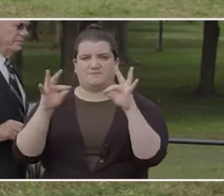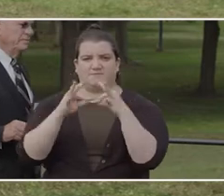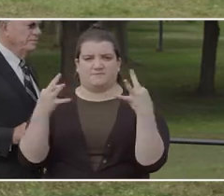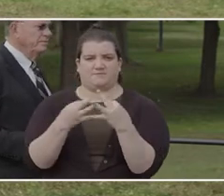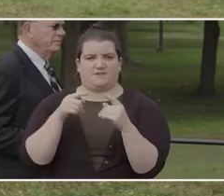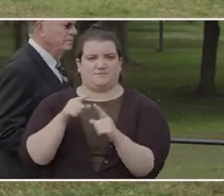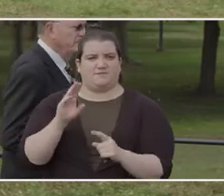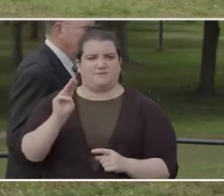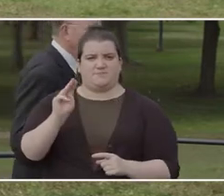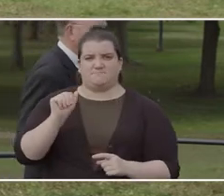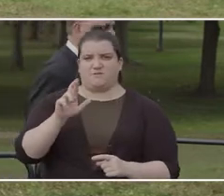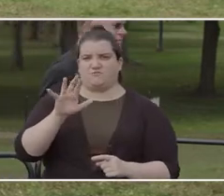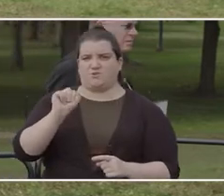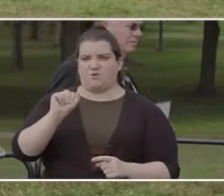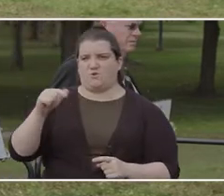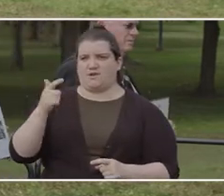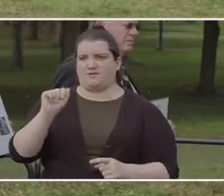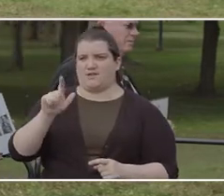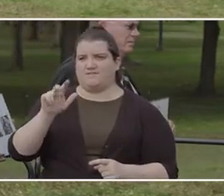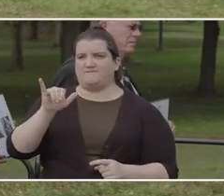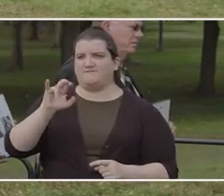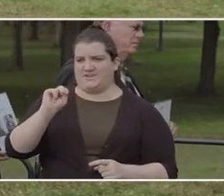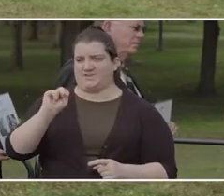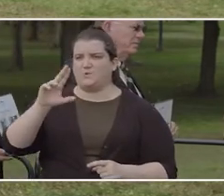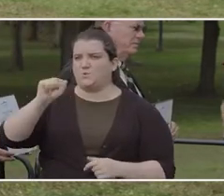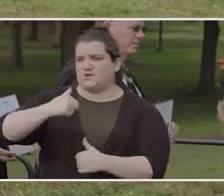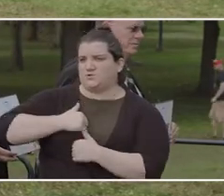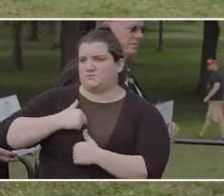family of Mario Galvin, United States Army.